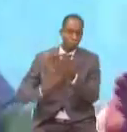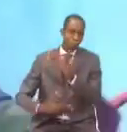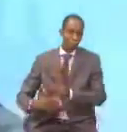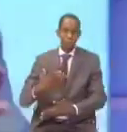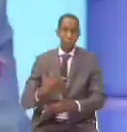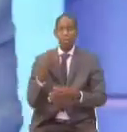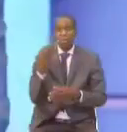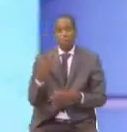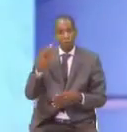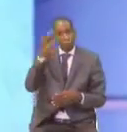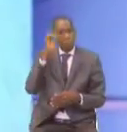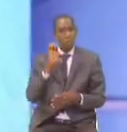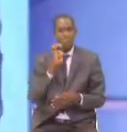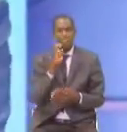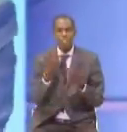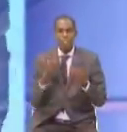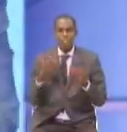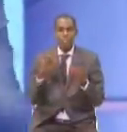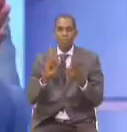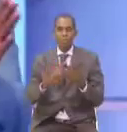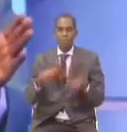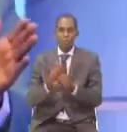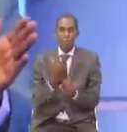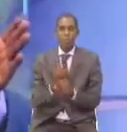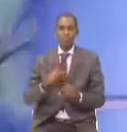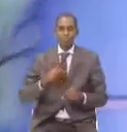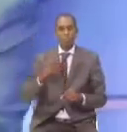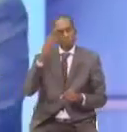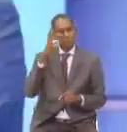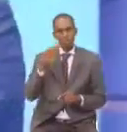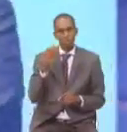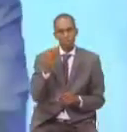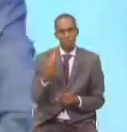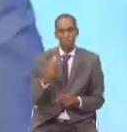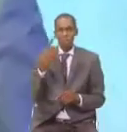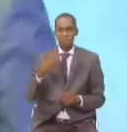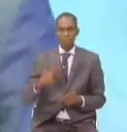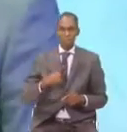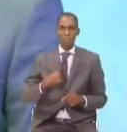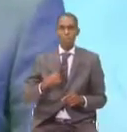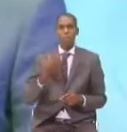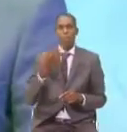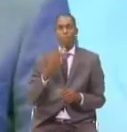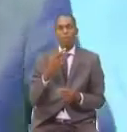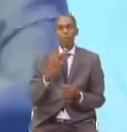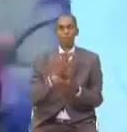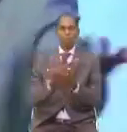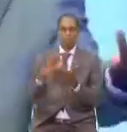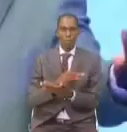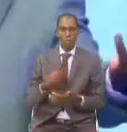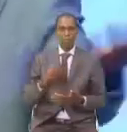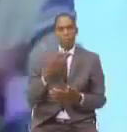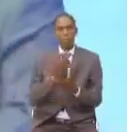been trying to sew for themselves a garment of righteousness, a garment of holiness. And